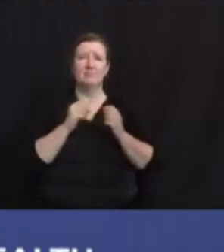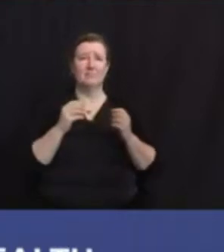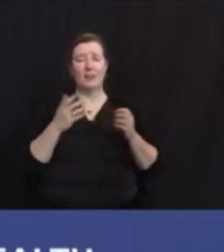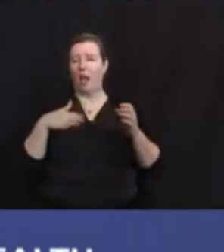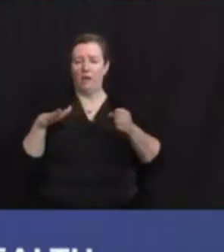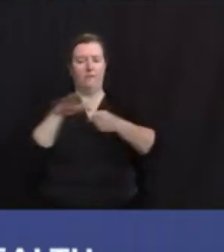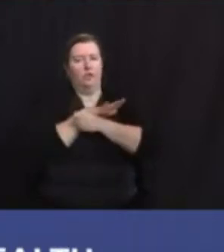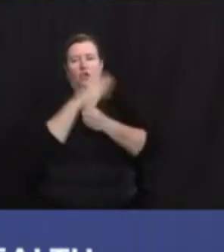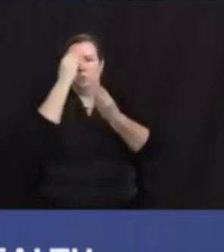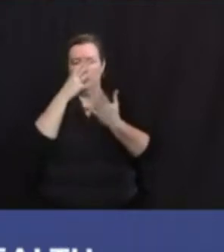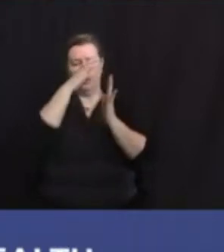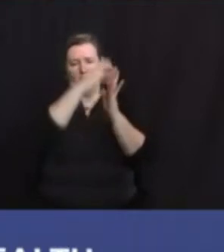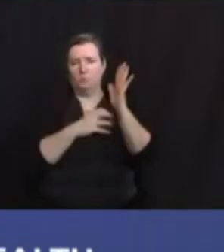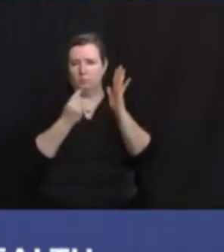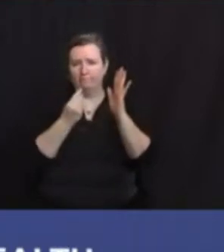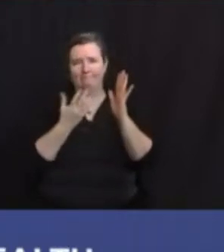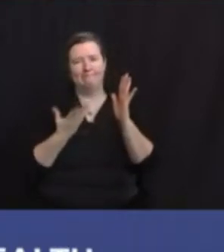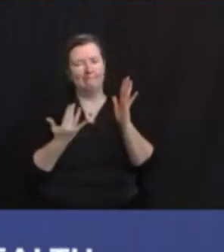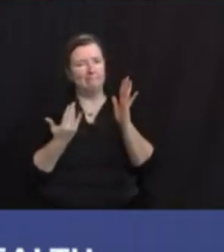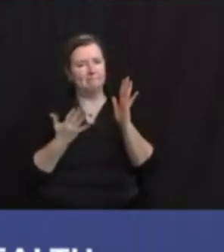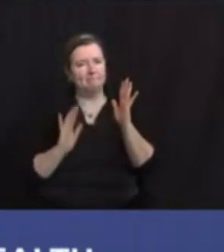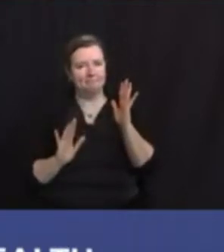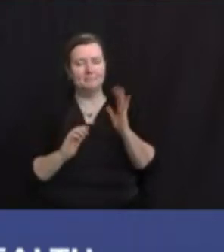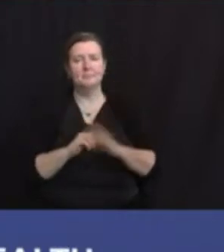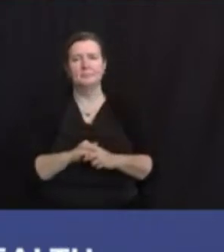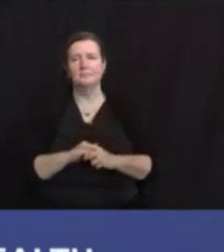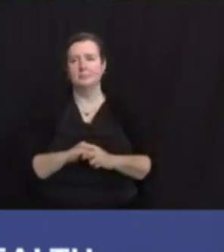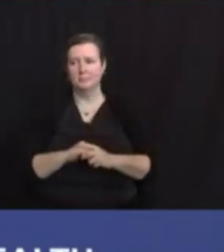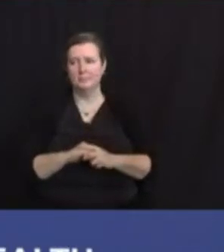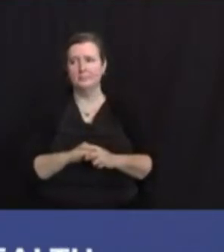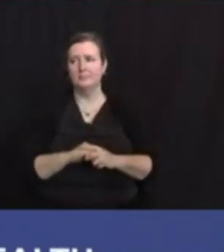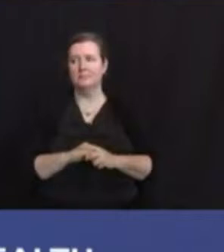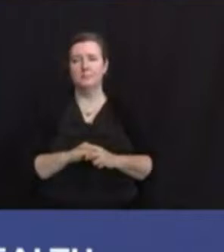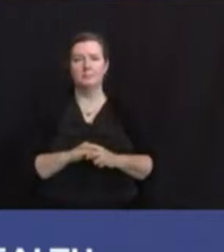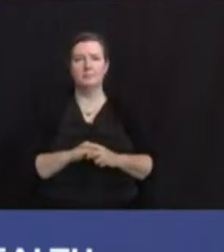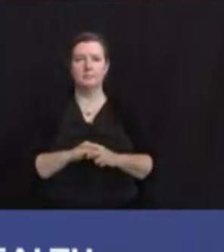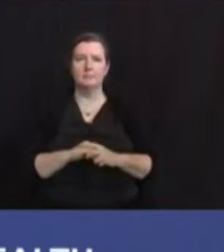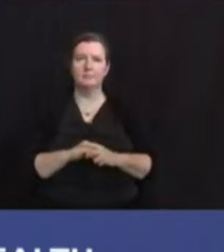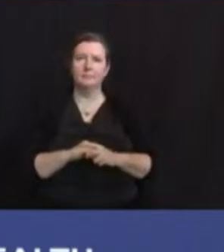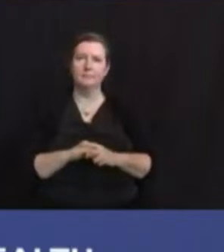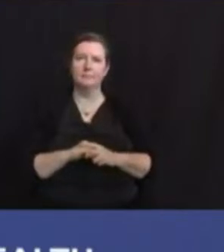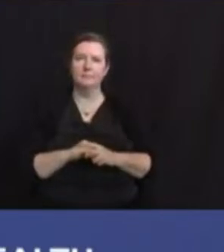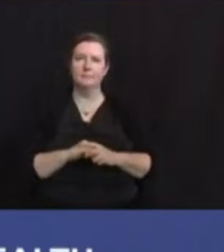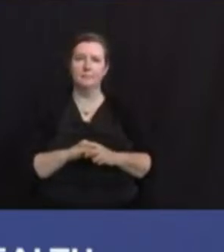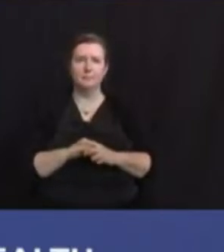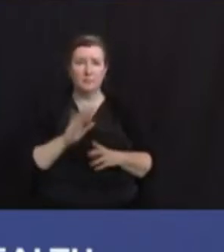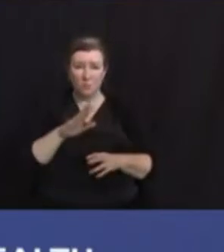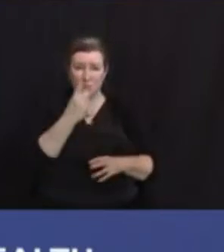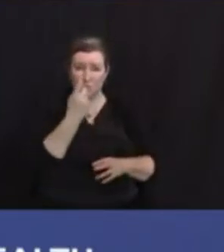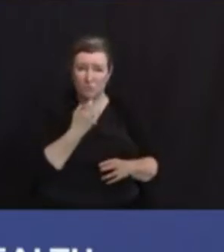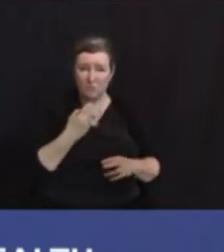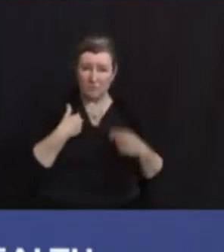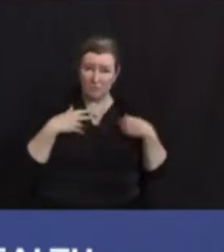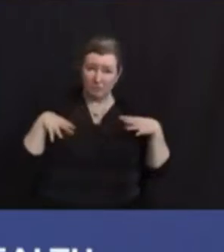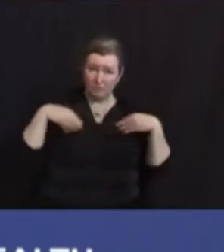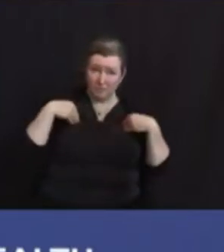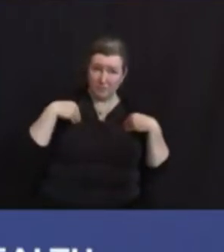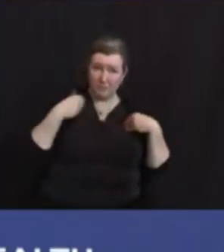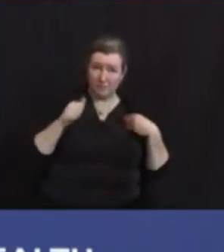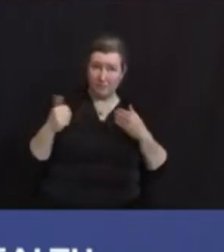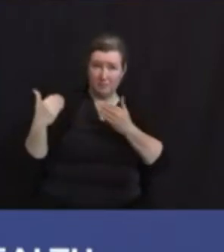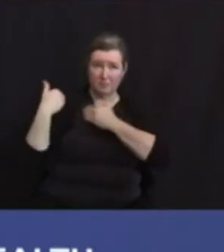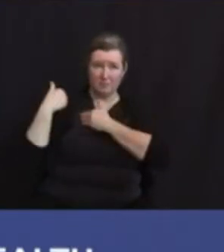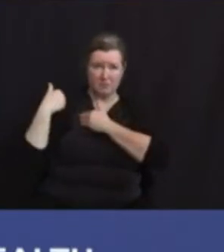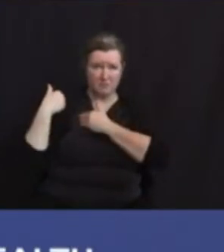you. Listen, we're with all due respect to the premise of the question, do you take in responsibility? This isn't a blame